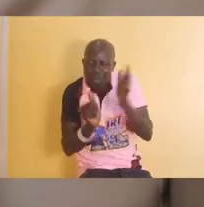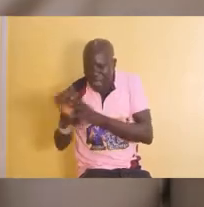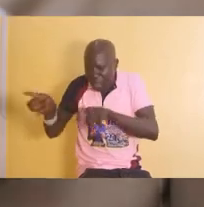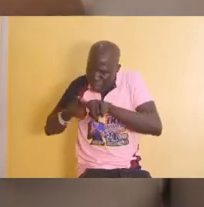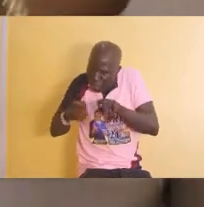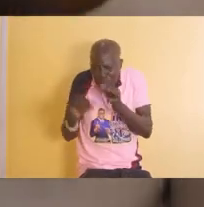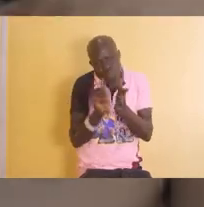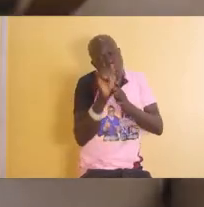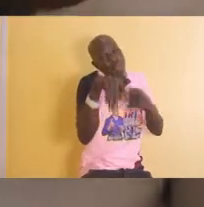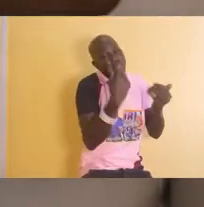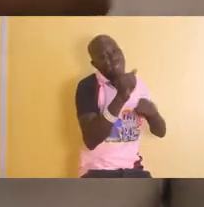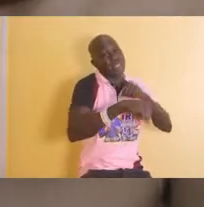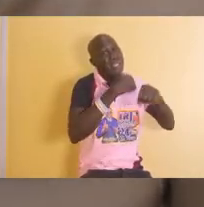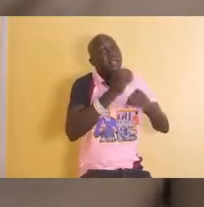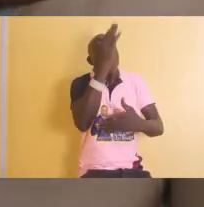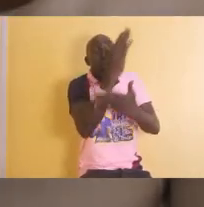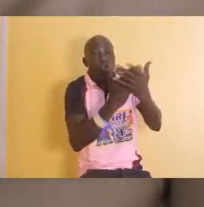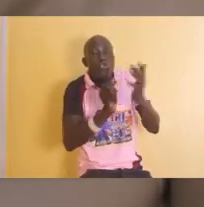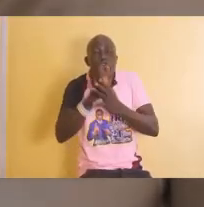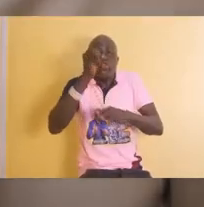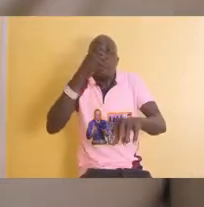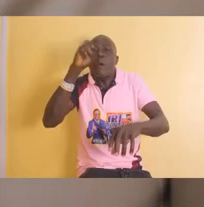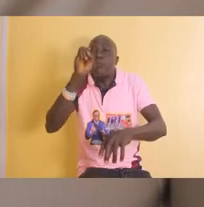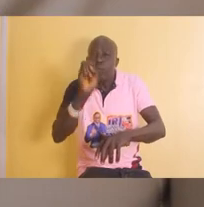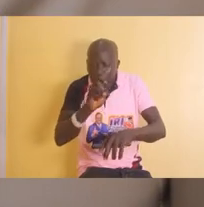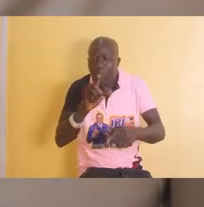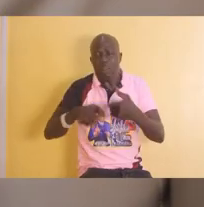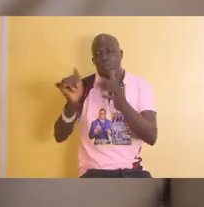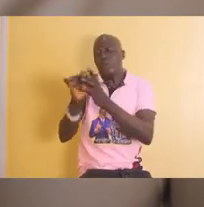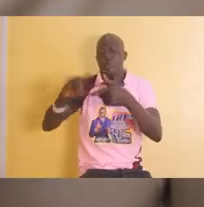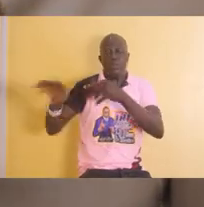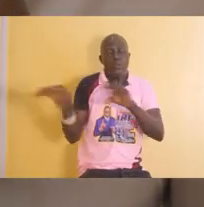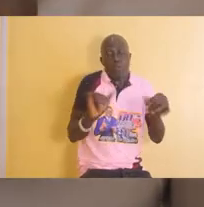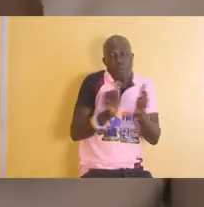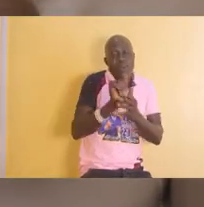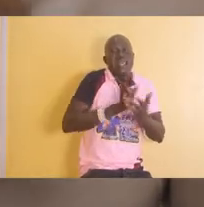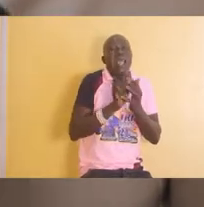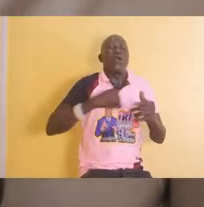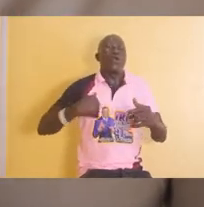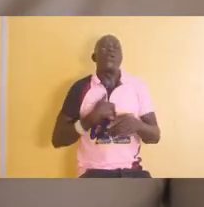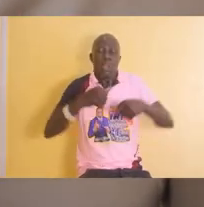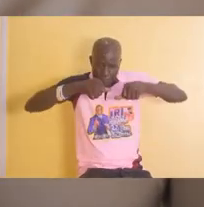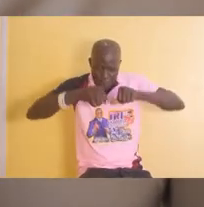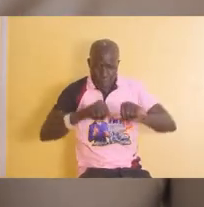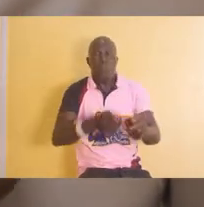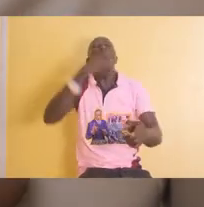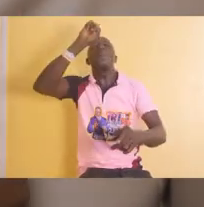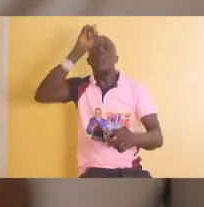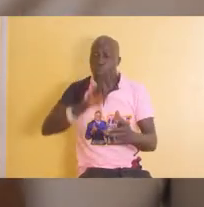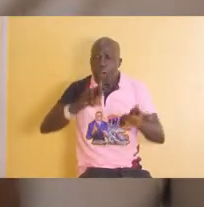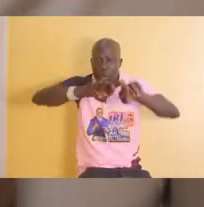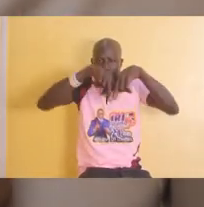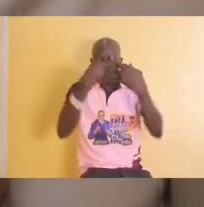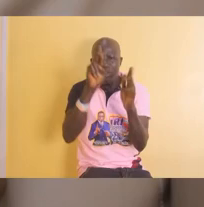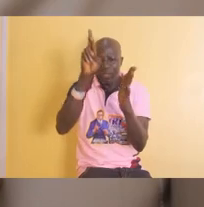Some days that are awon ayajo kan be ti to ba ayajo ma je mu ni there's a day that the day of covenant abodo ma repeat here you must repeat it